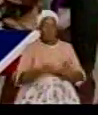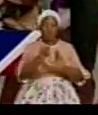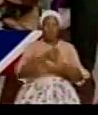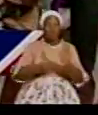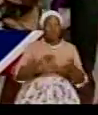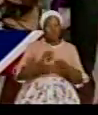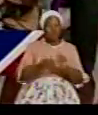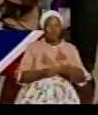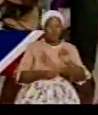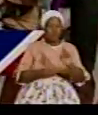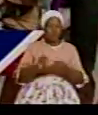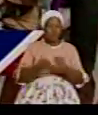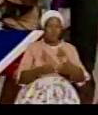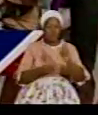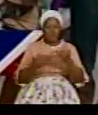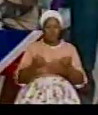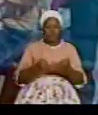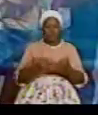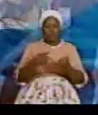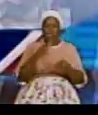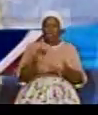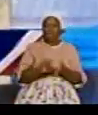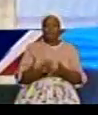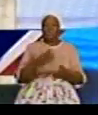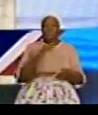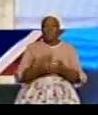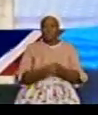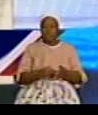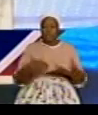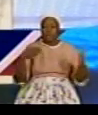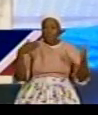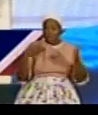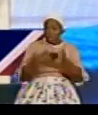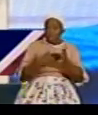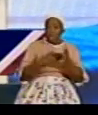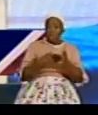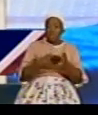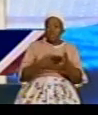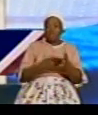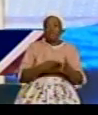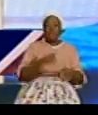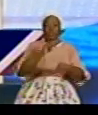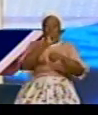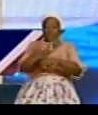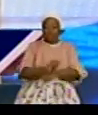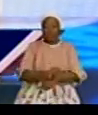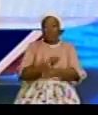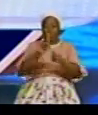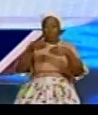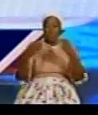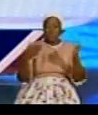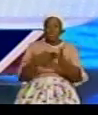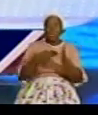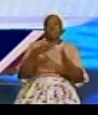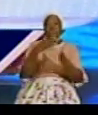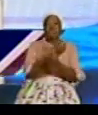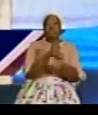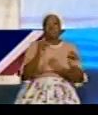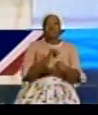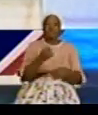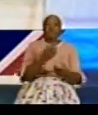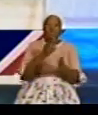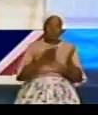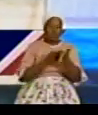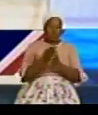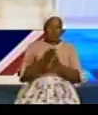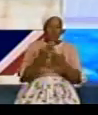Number one, the contradictory traditions against saving truth. As we look at